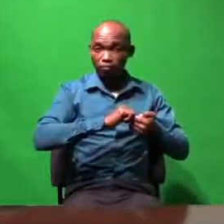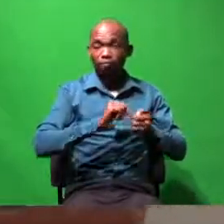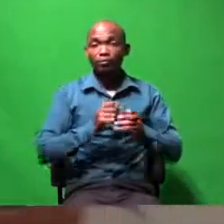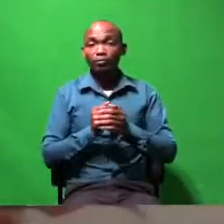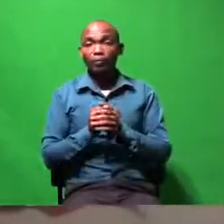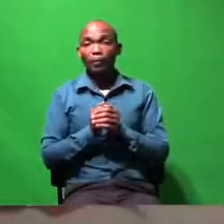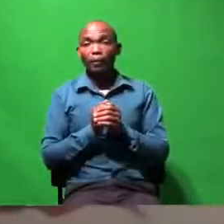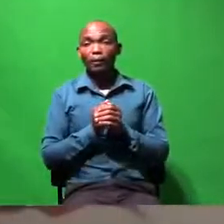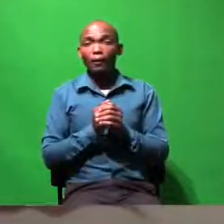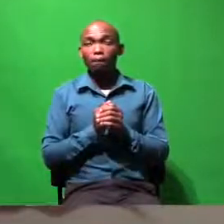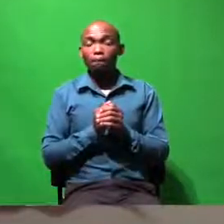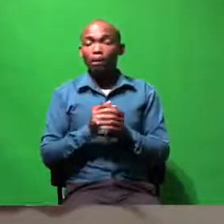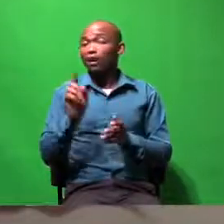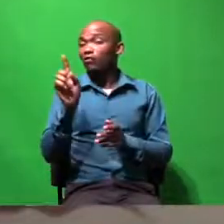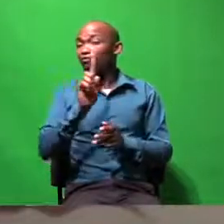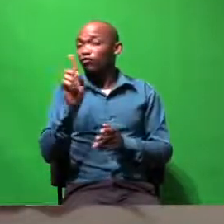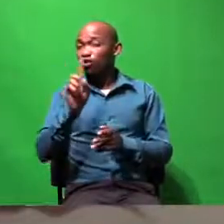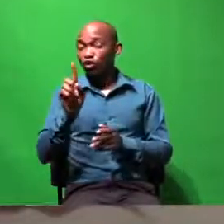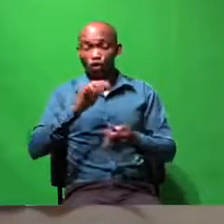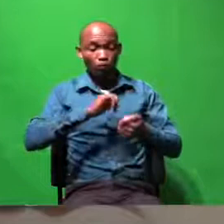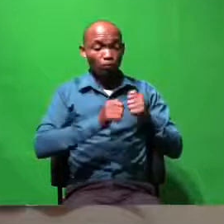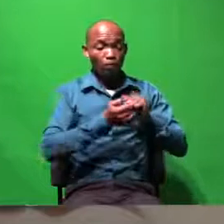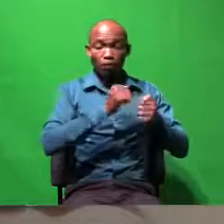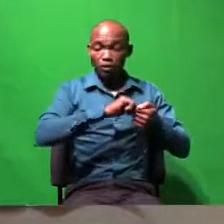Okay. If no problem,